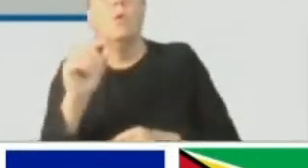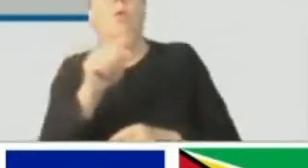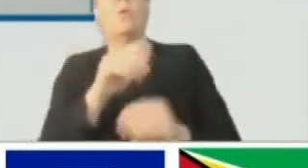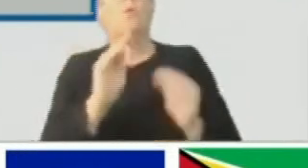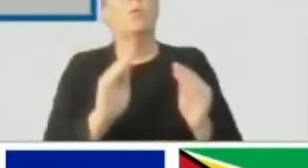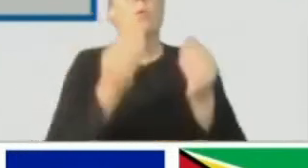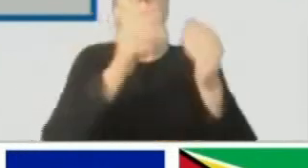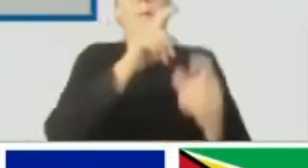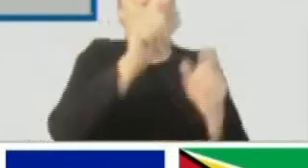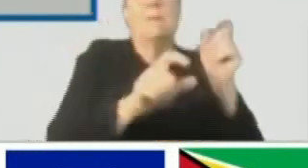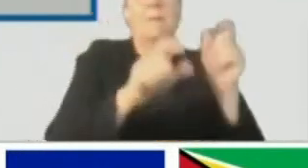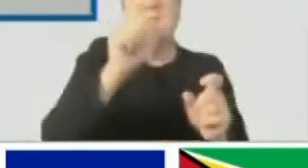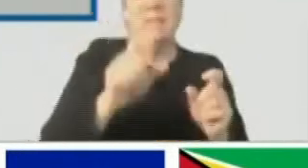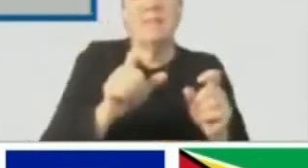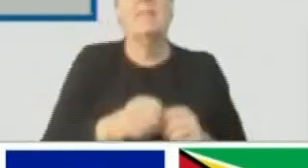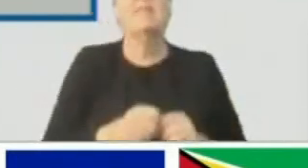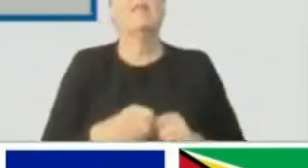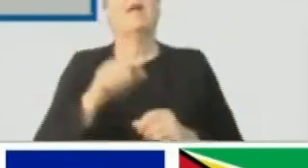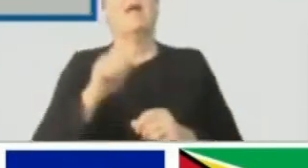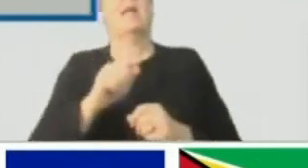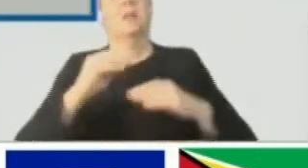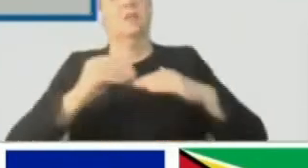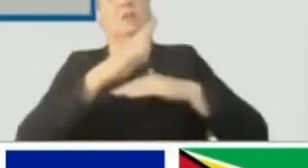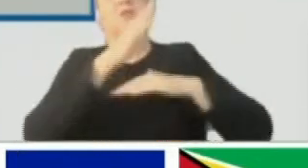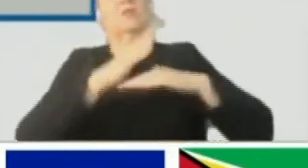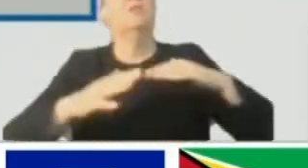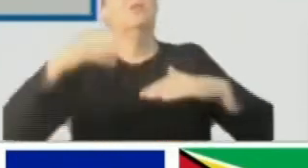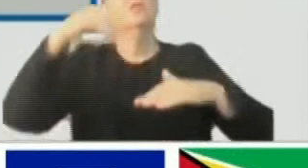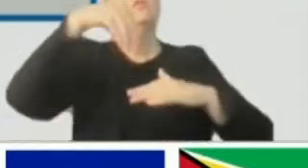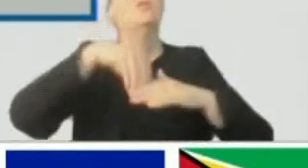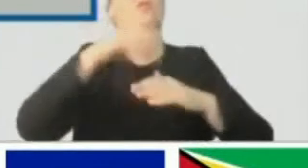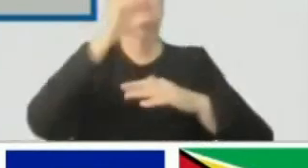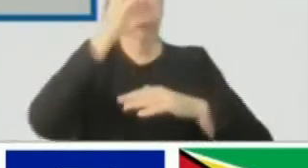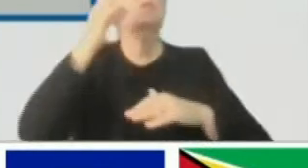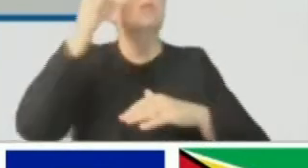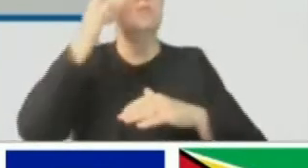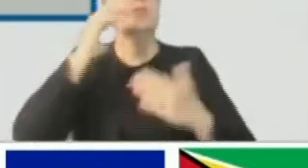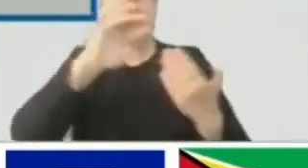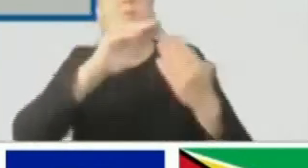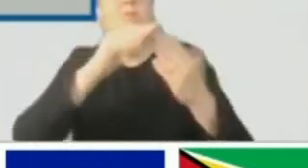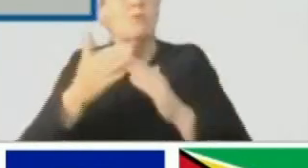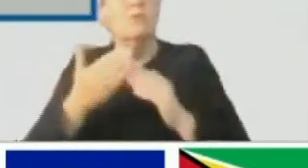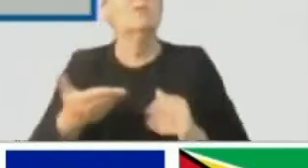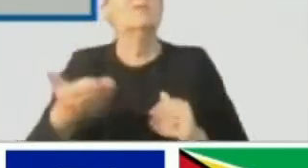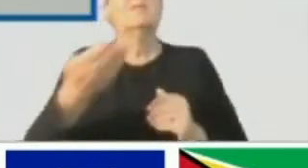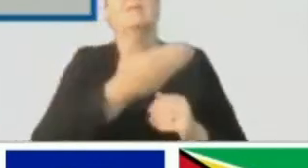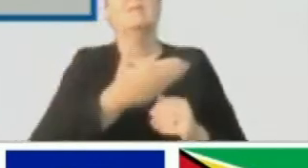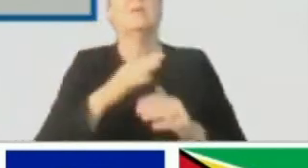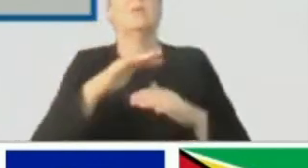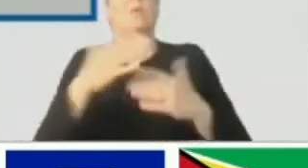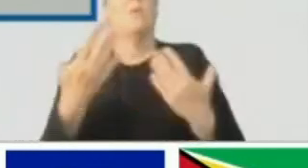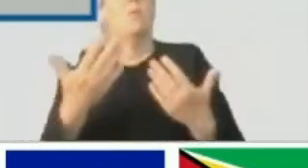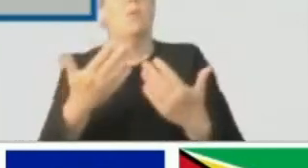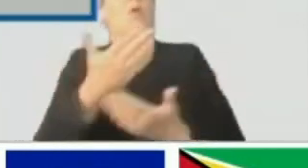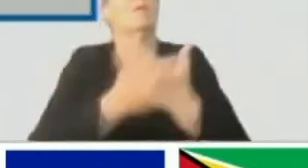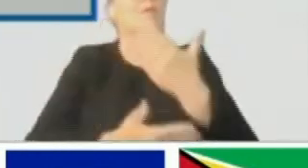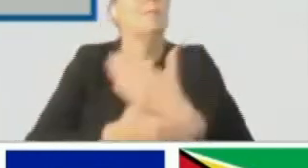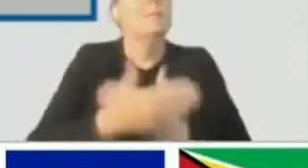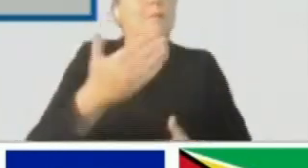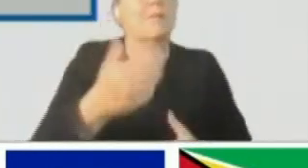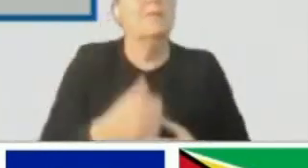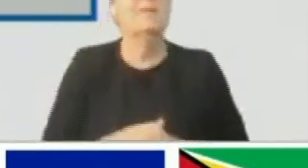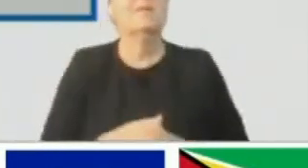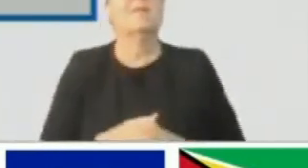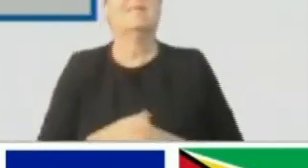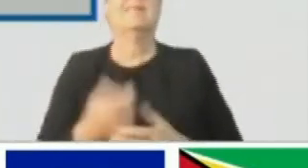and indigenous communities, among others. Though we will not be able to share the same physical